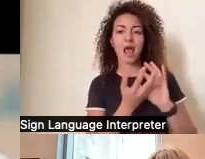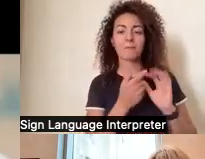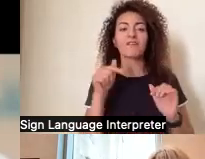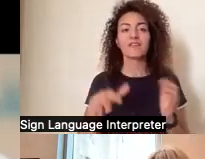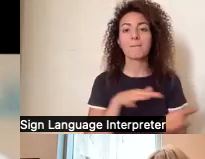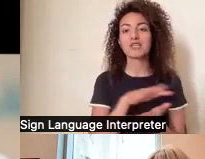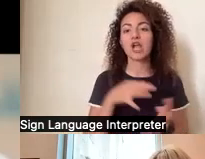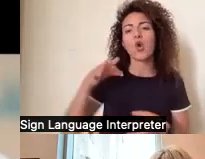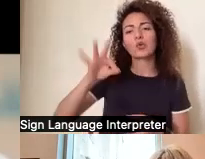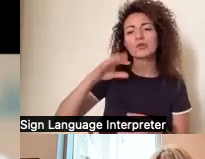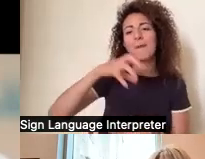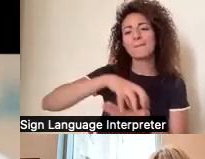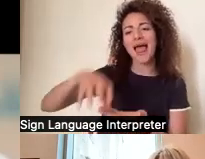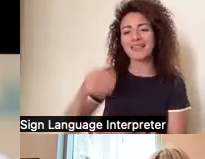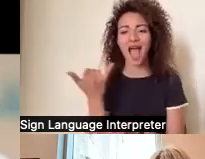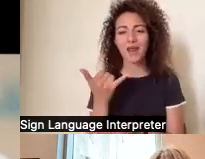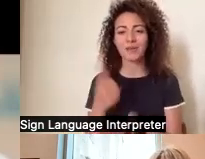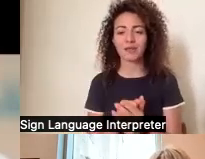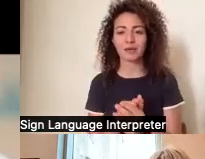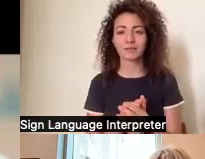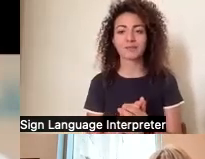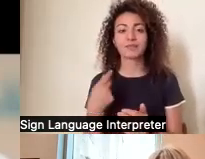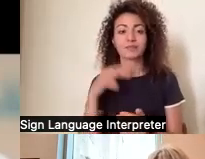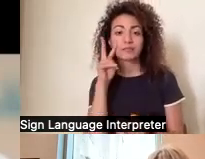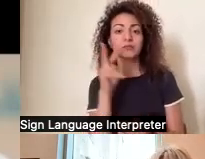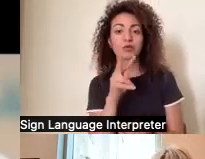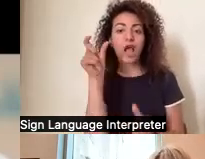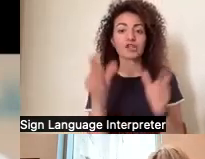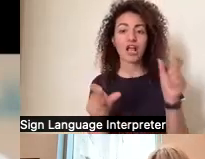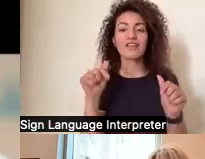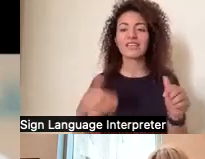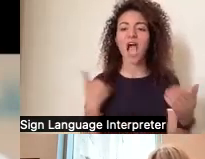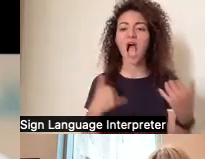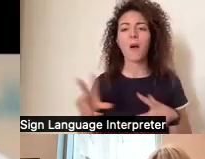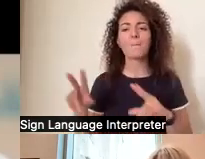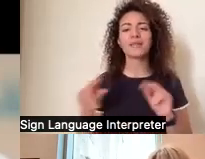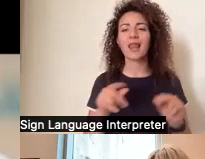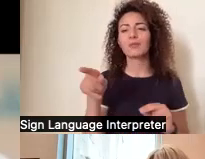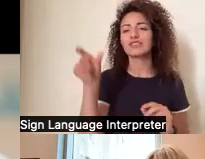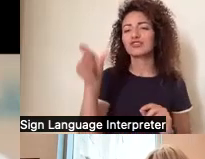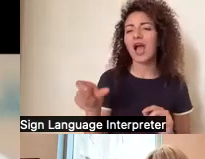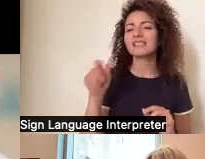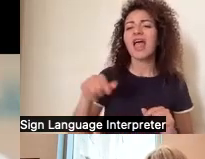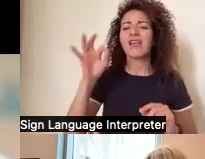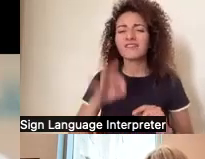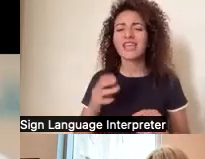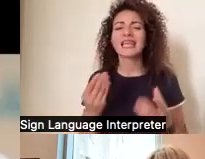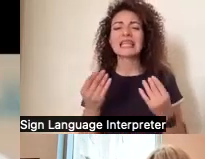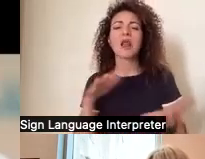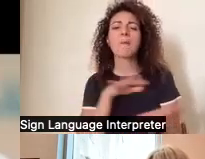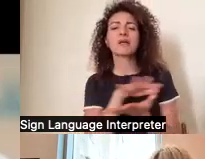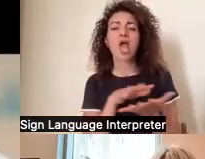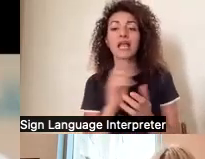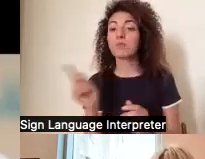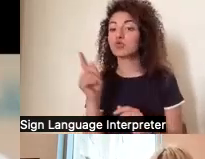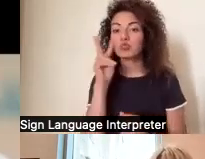MENA region, is that we think of disability in terms of the difficulties and not in terms of the